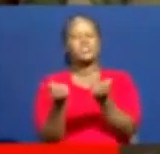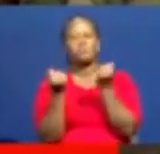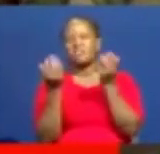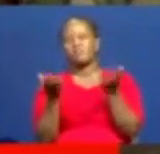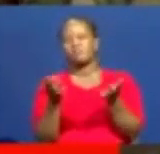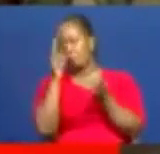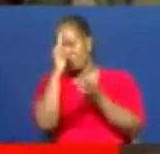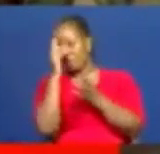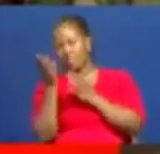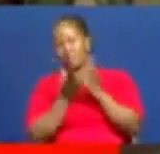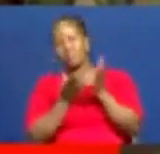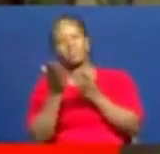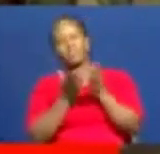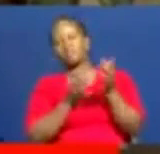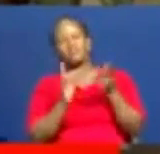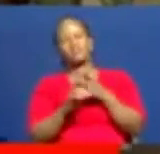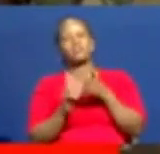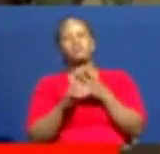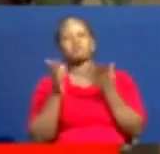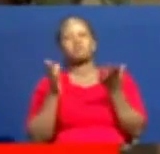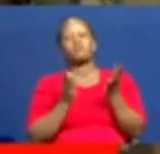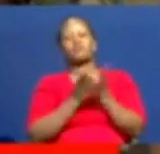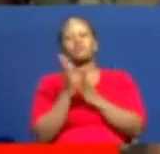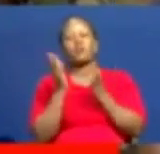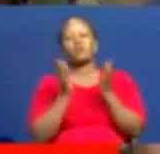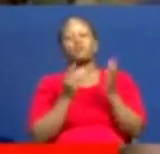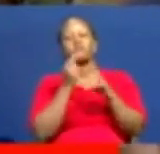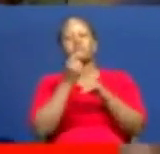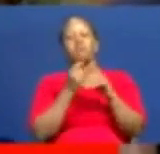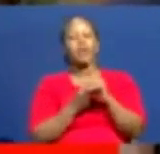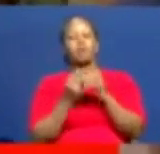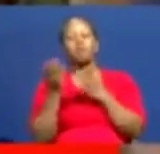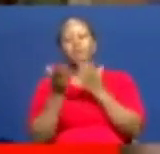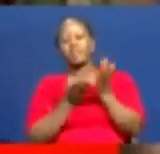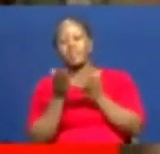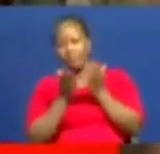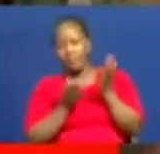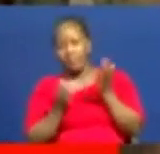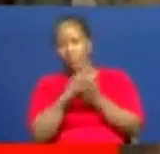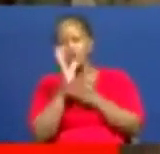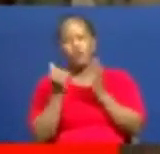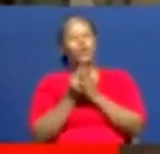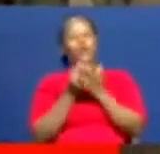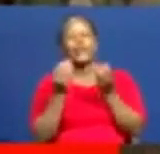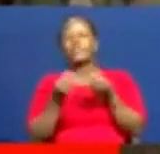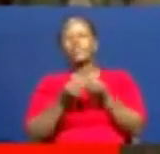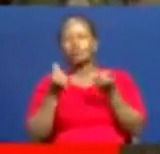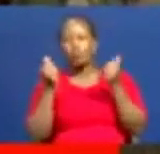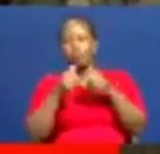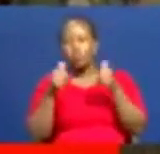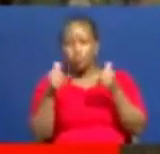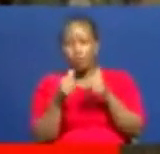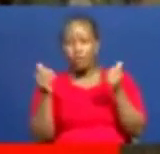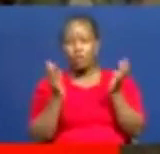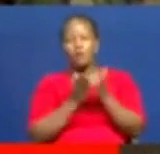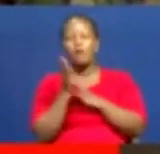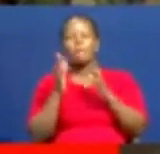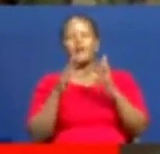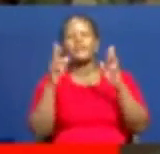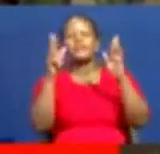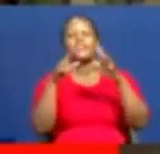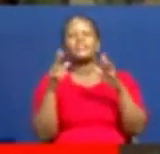their terms of service, they are all catered for by international